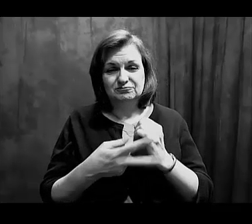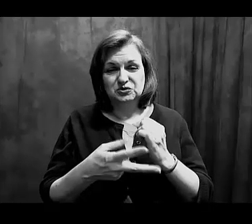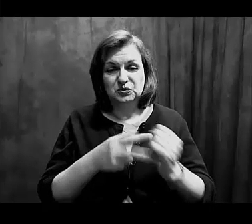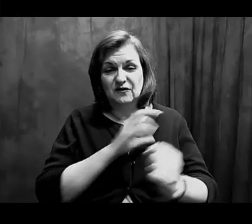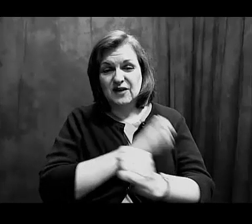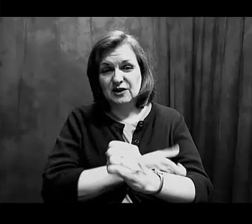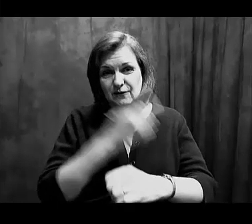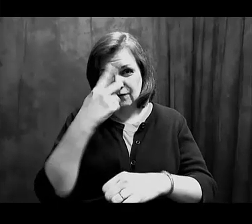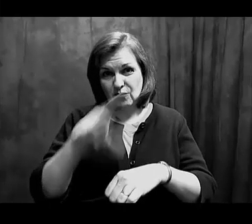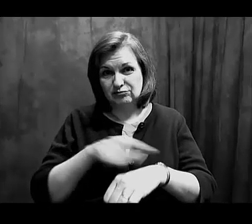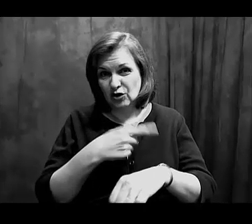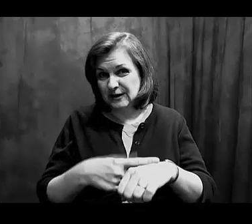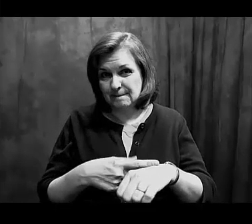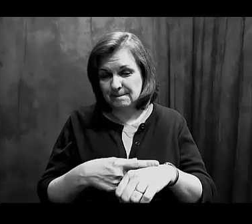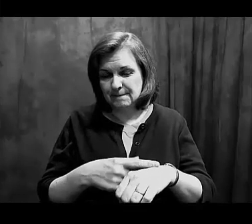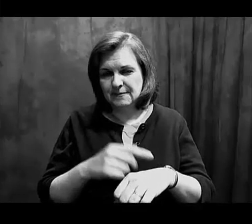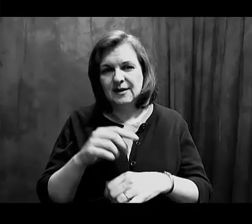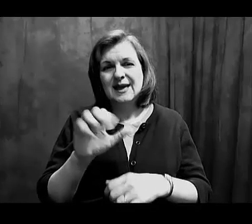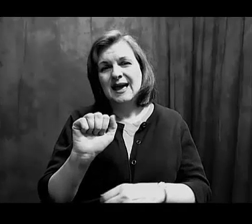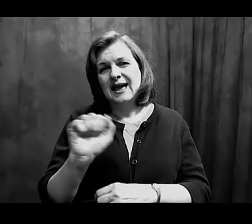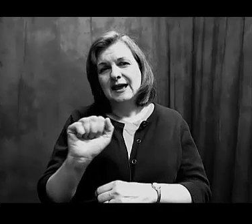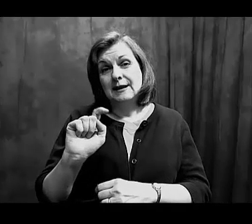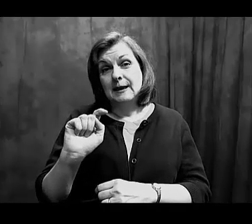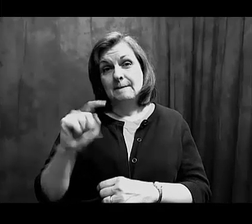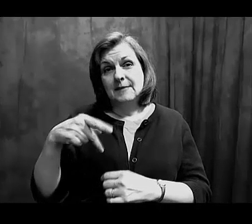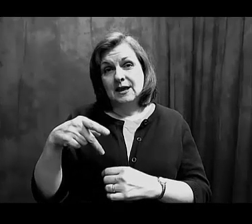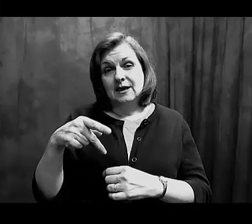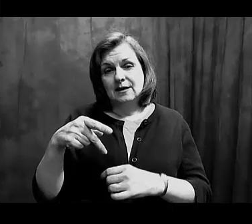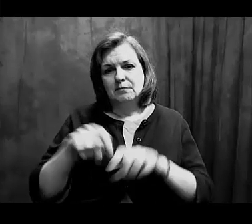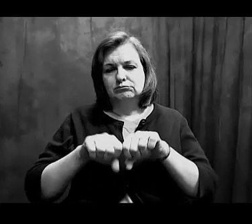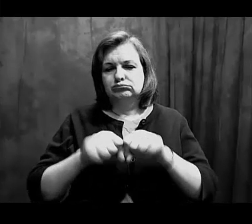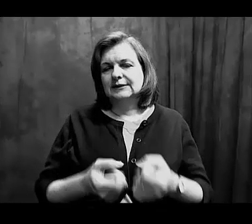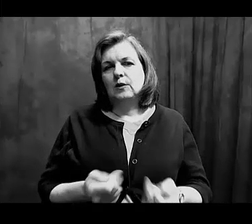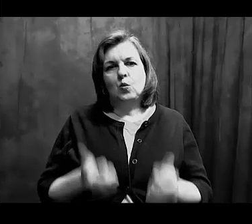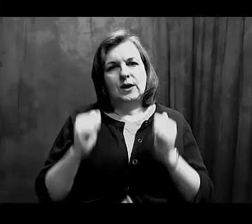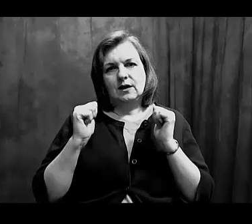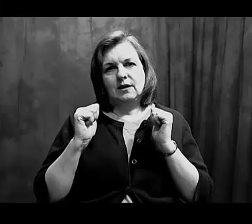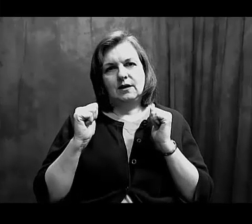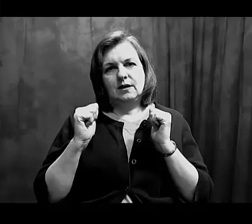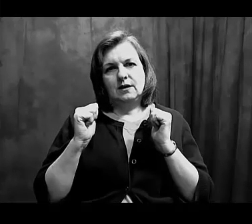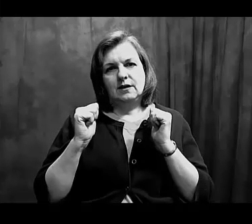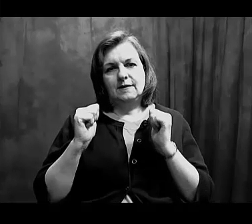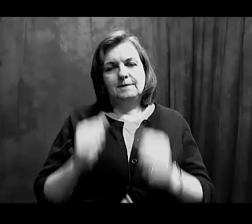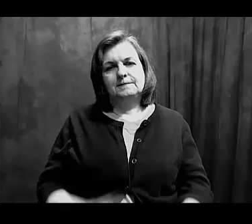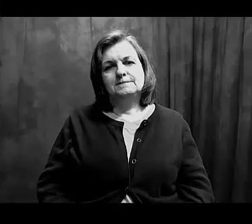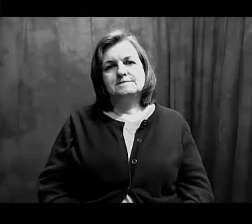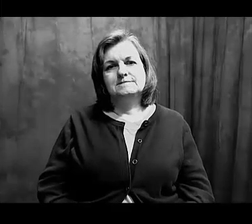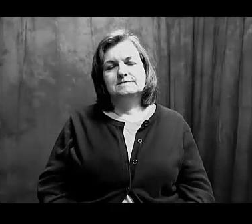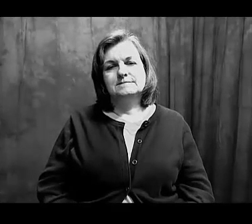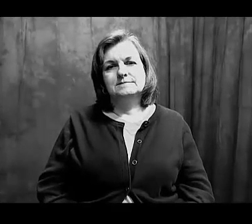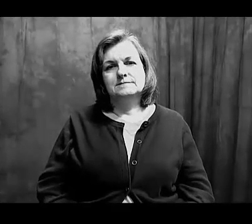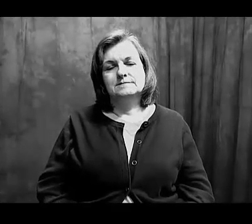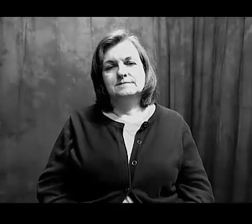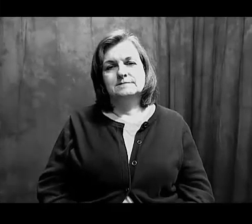ATP is not a good long-term storage molecule. ATP breaks down quickly.